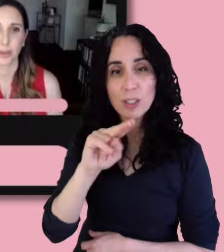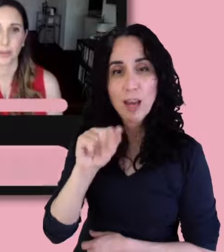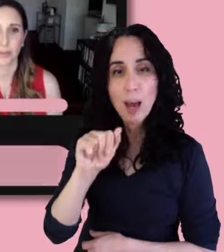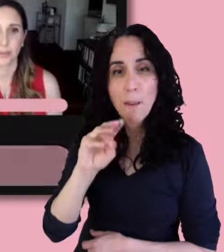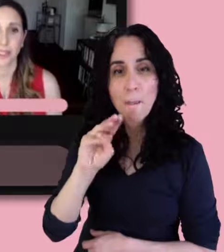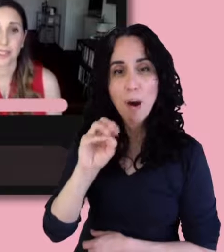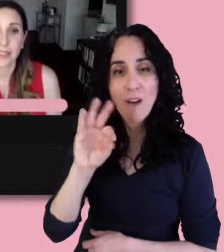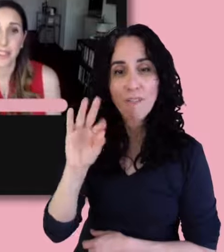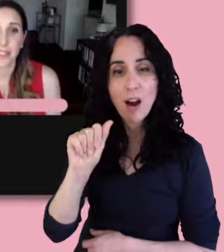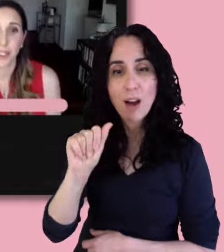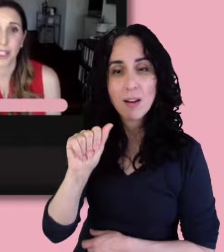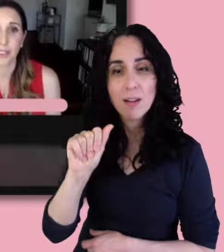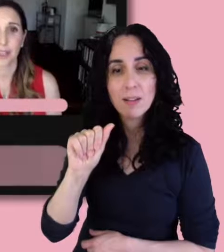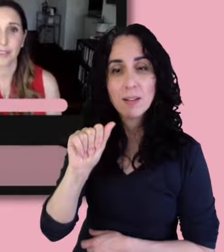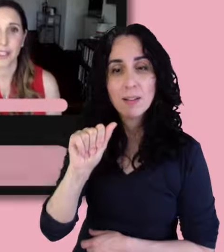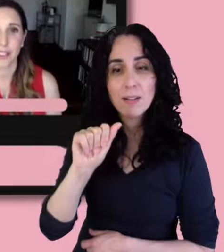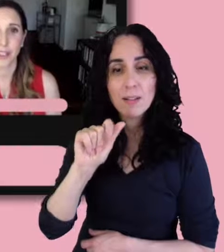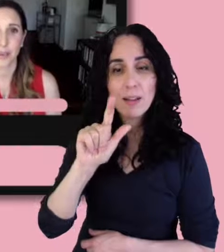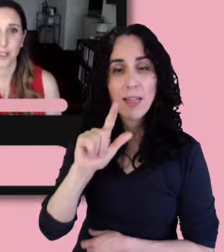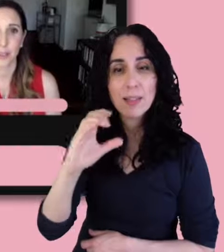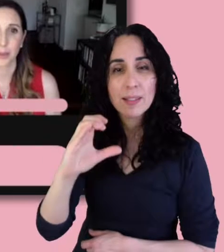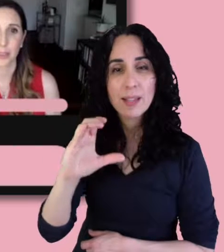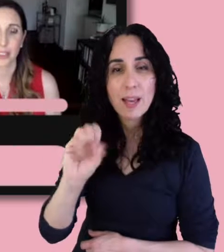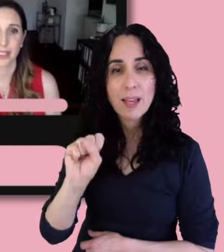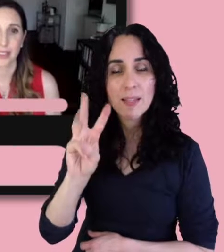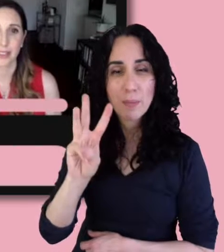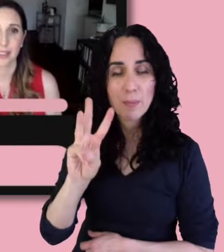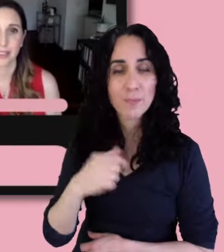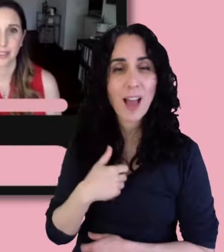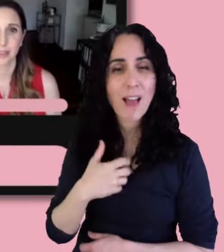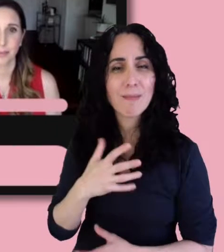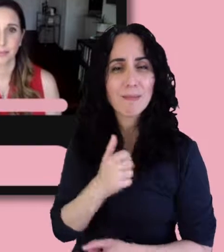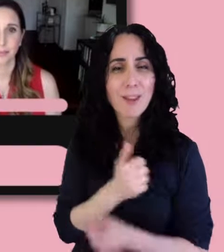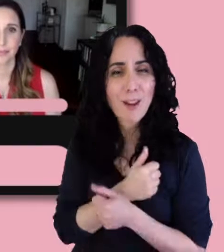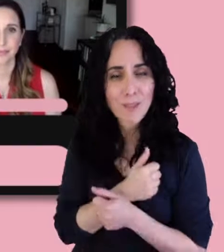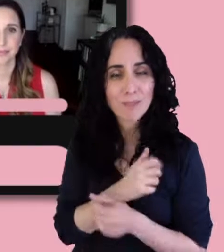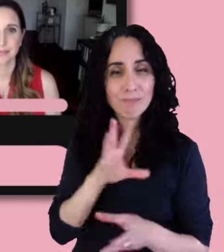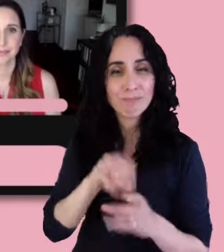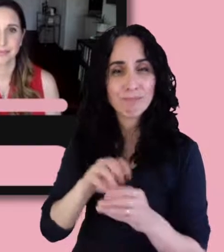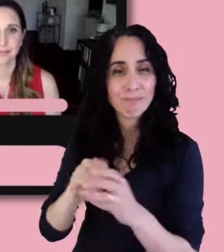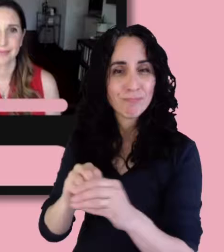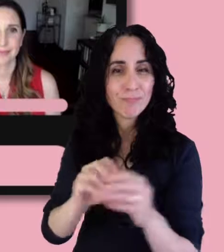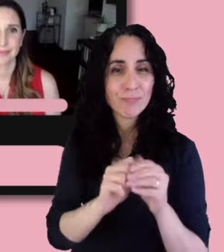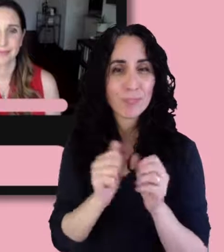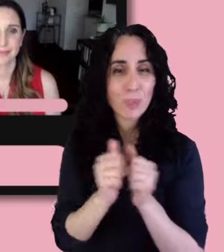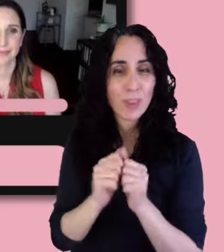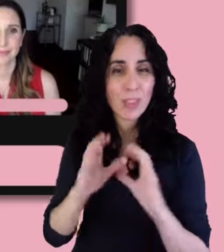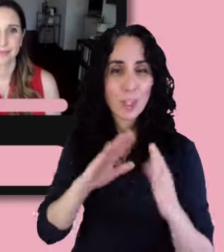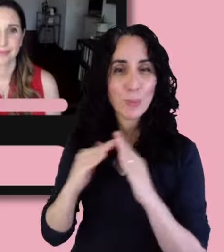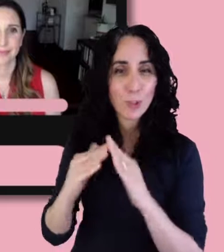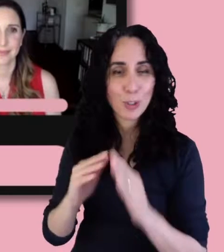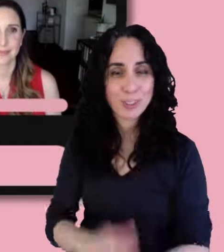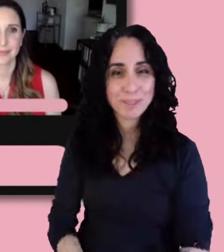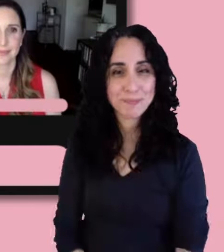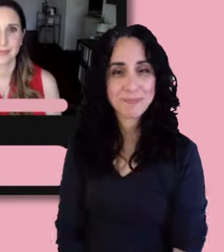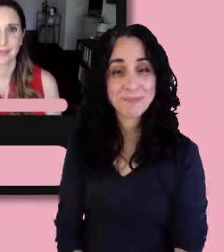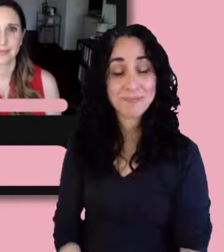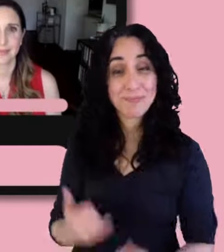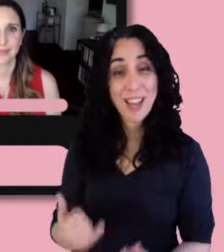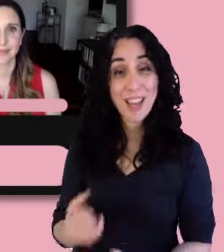LCSW. I'd love to see you there. I love engaging with the community. Love that. And it is